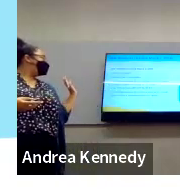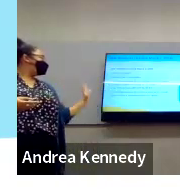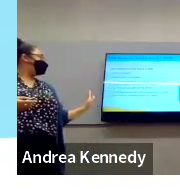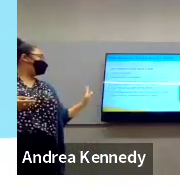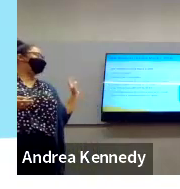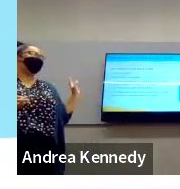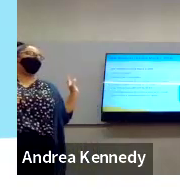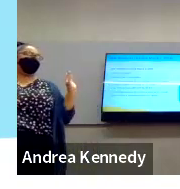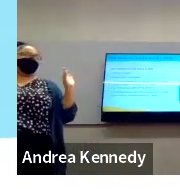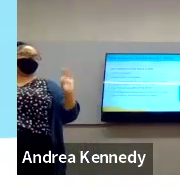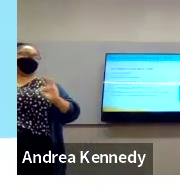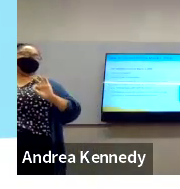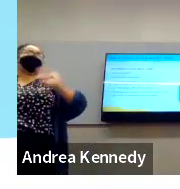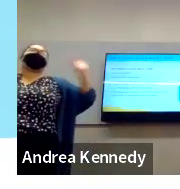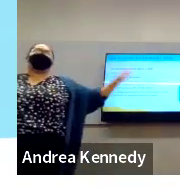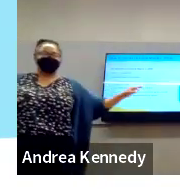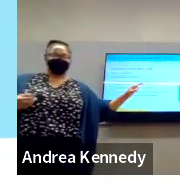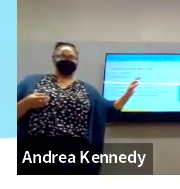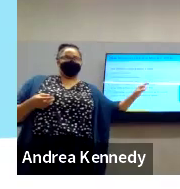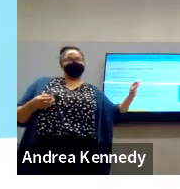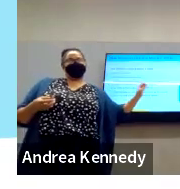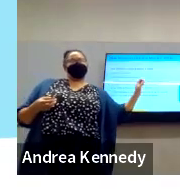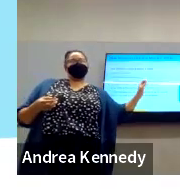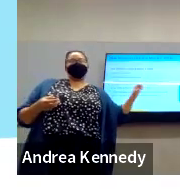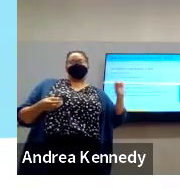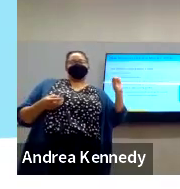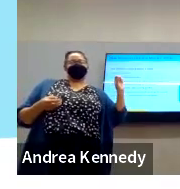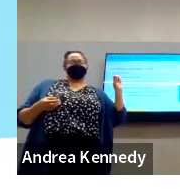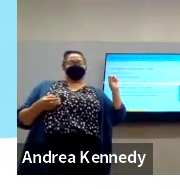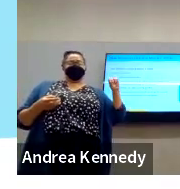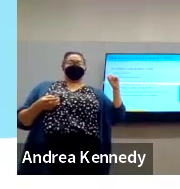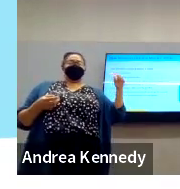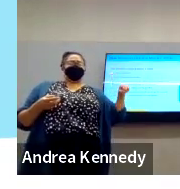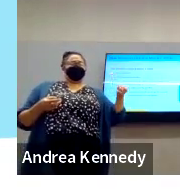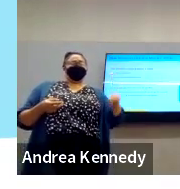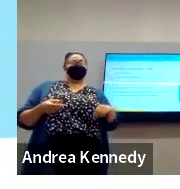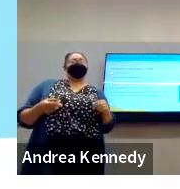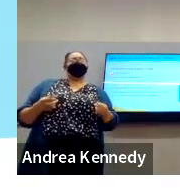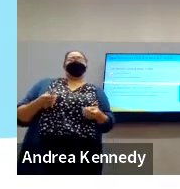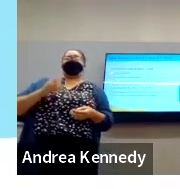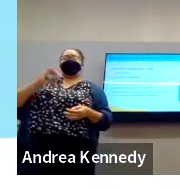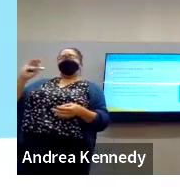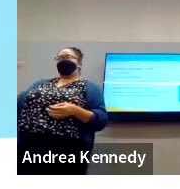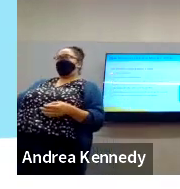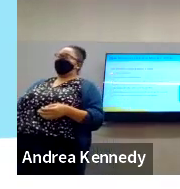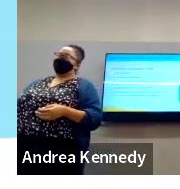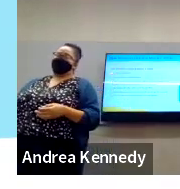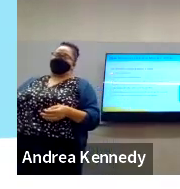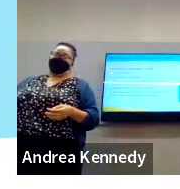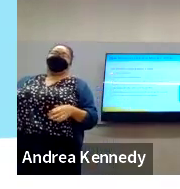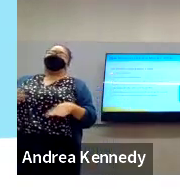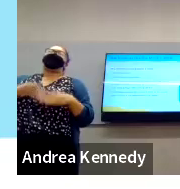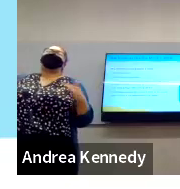any utilities that are paid directly to a service provider, like I was saying before, PG&E, that you're paying straight